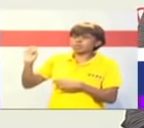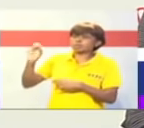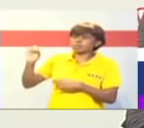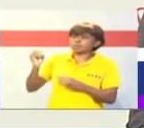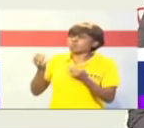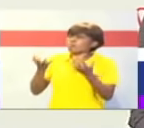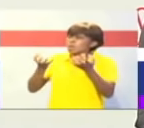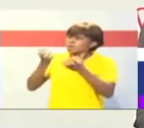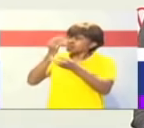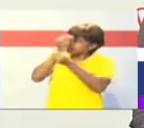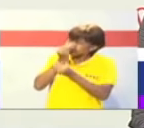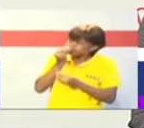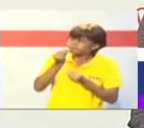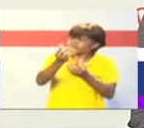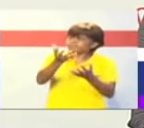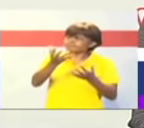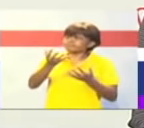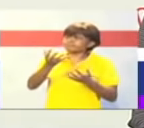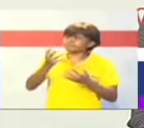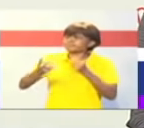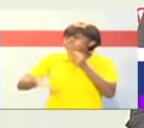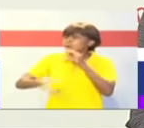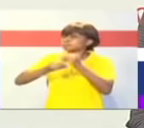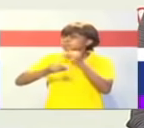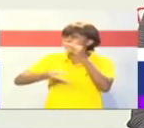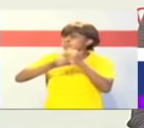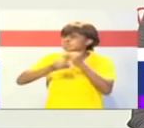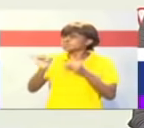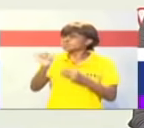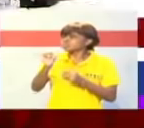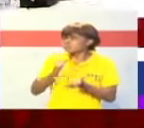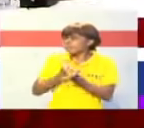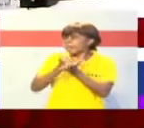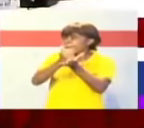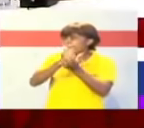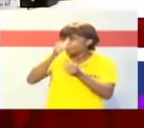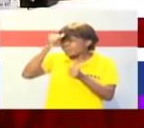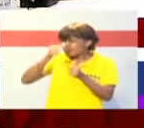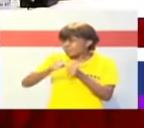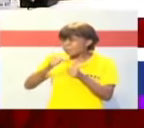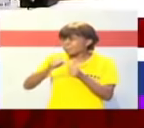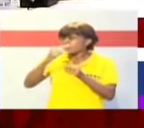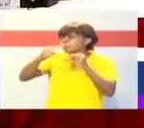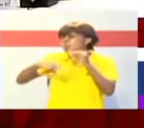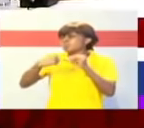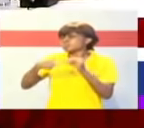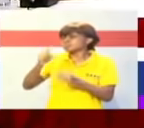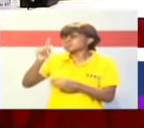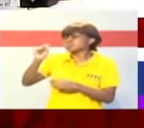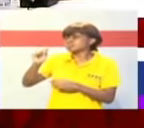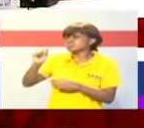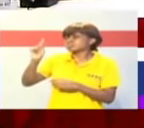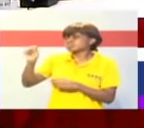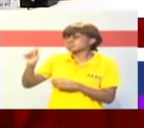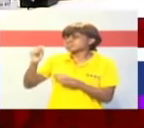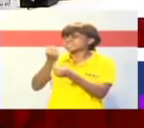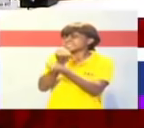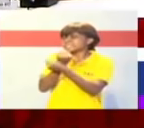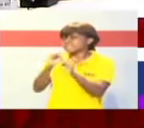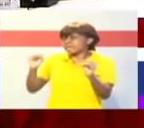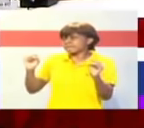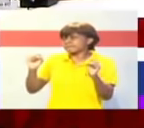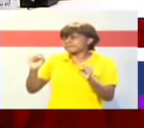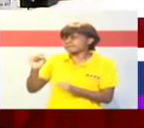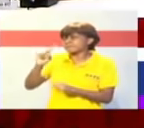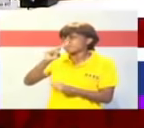some additional information and remind us about the TT Safe Zone. Okay, so I'm told